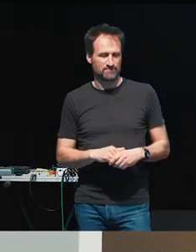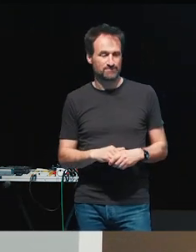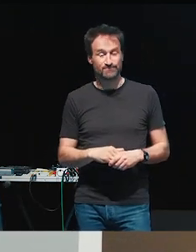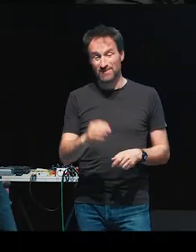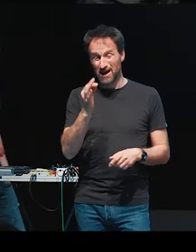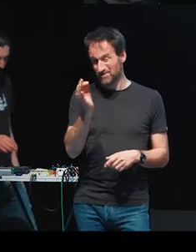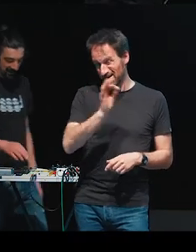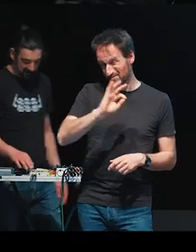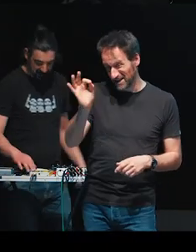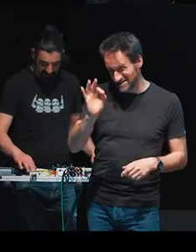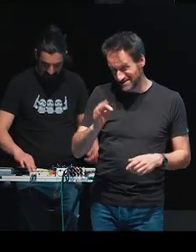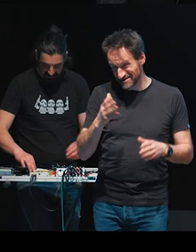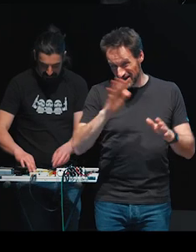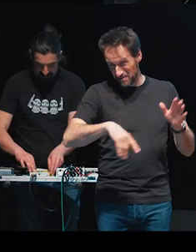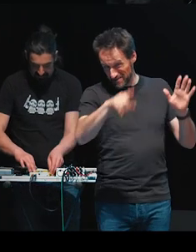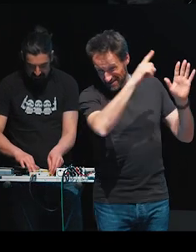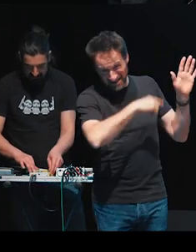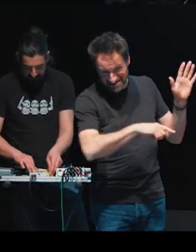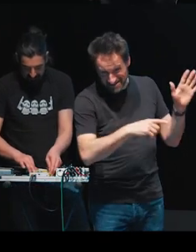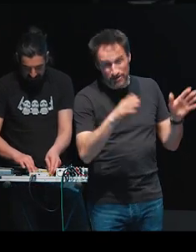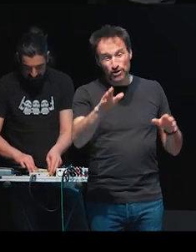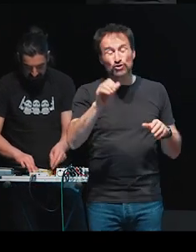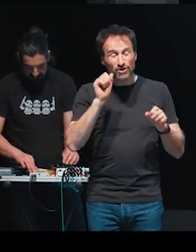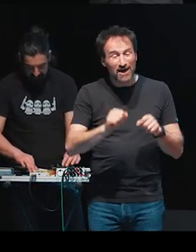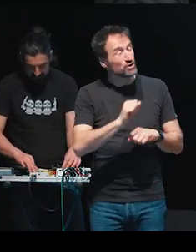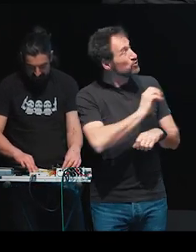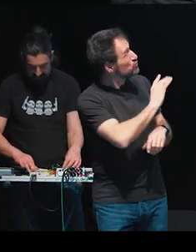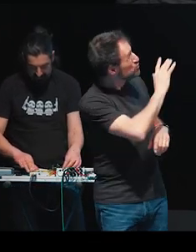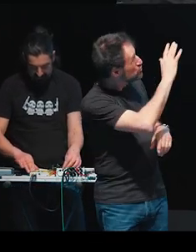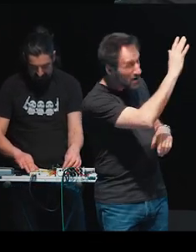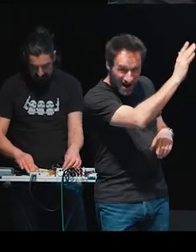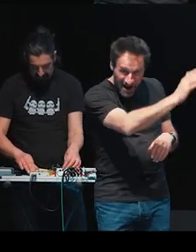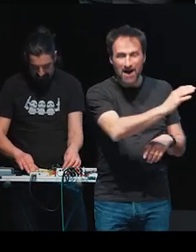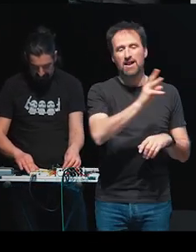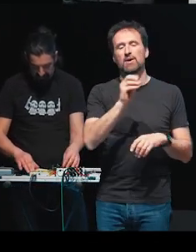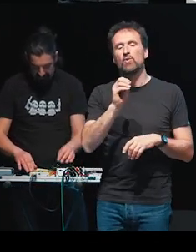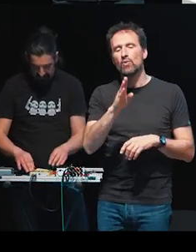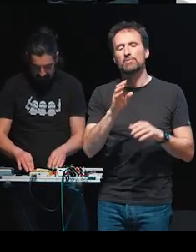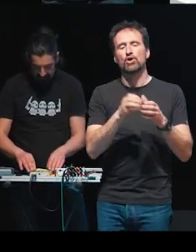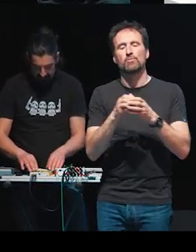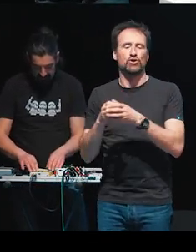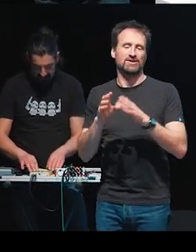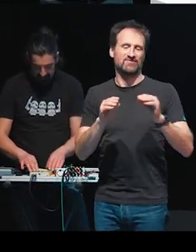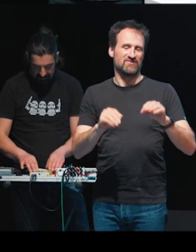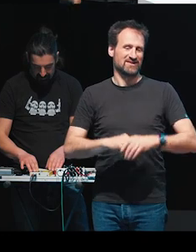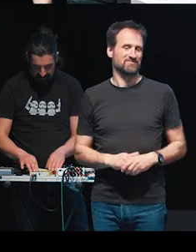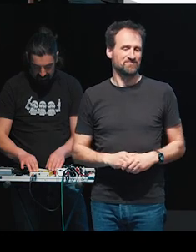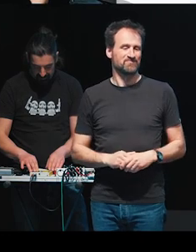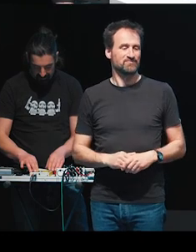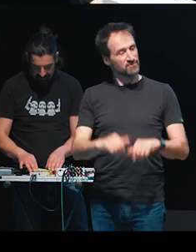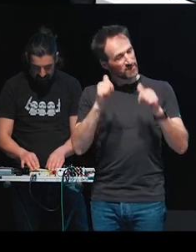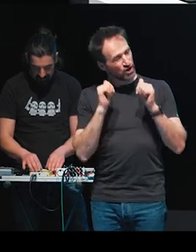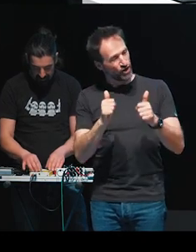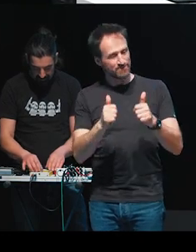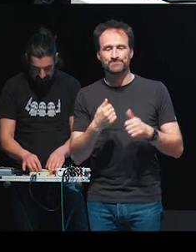here is that everywhere here, we can make use of web components. Okay, let me come